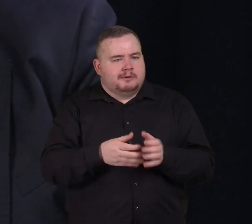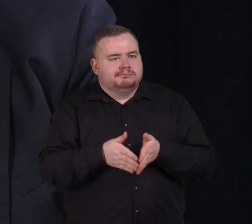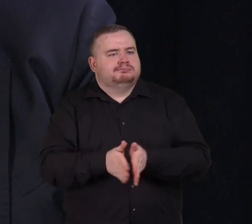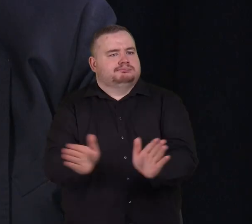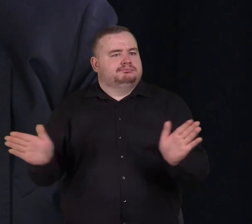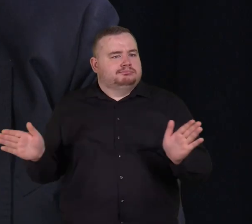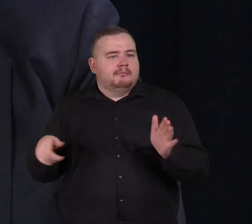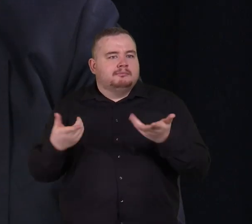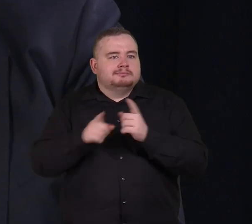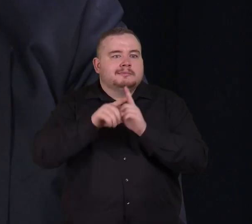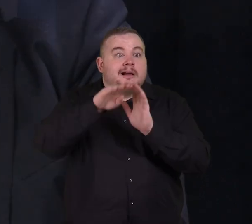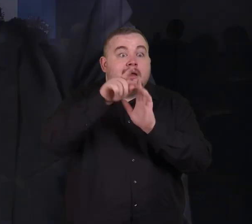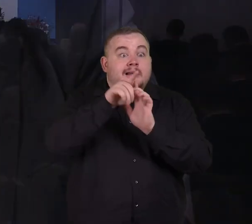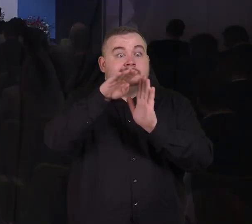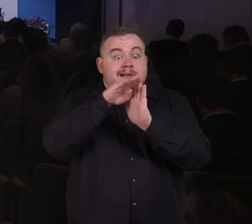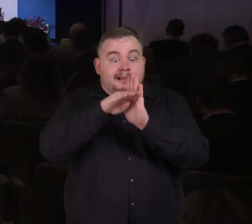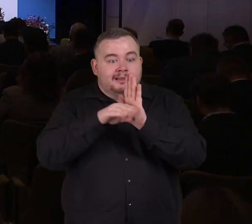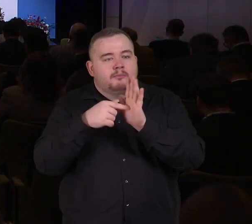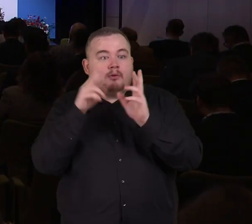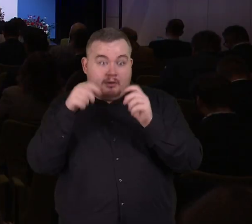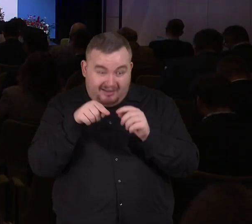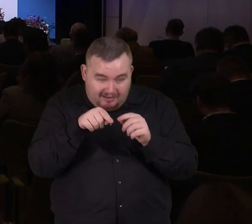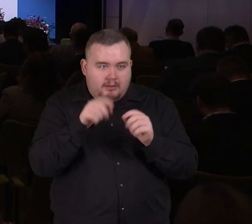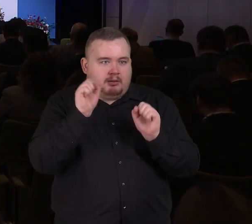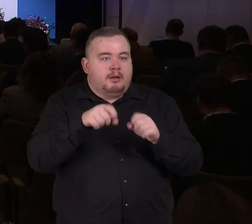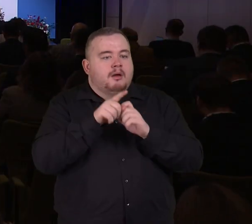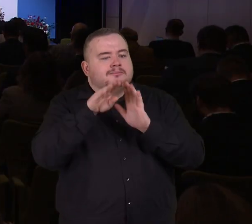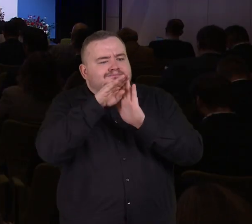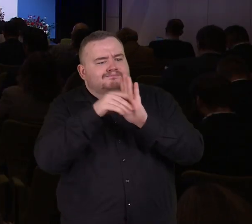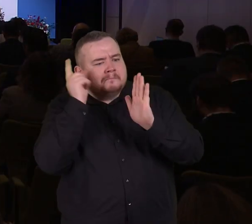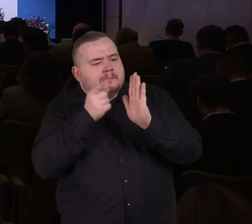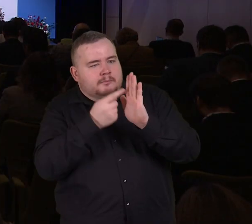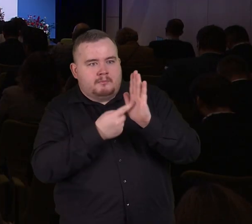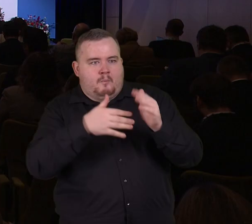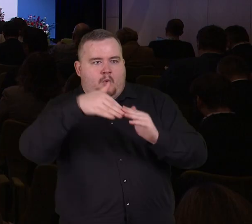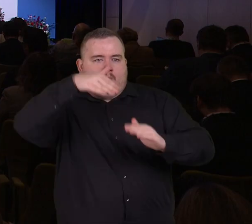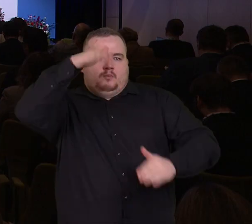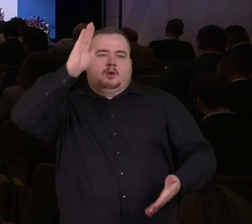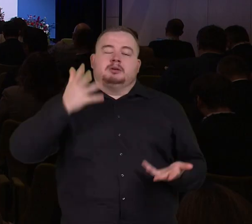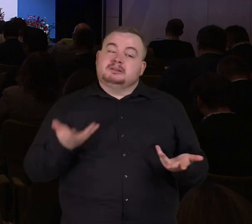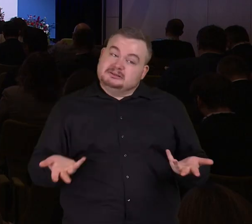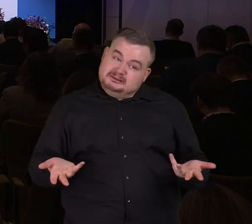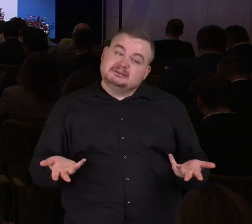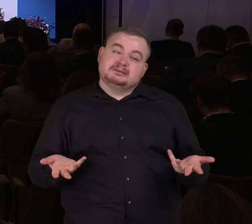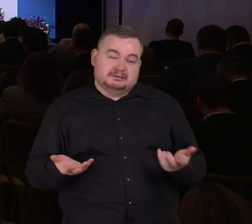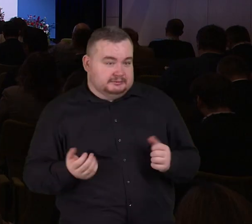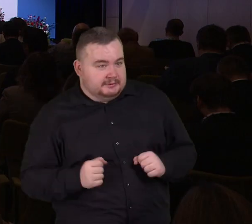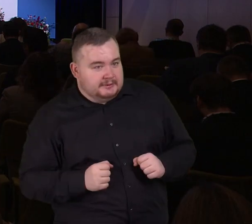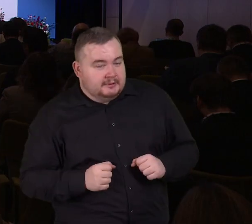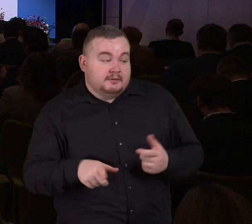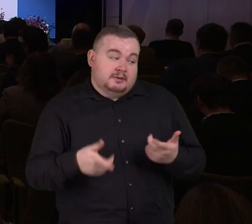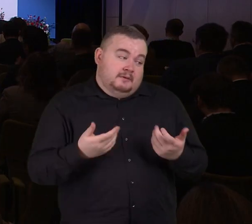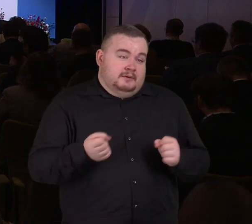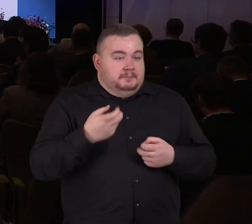address some of the issues. So thanks for this reaction. I want to thank for our panelists, so please give them